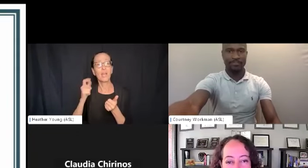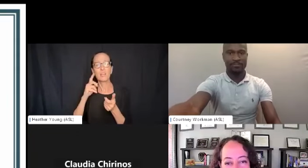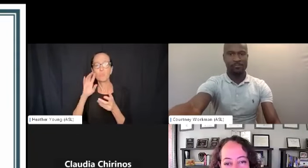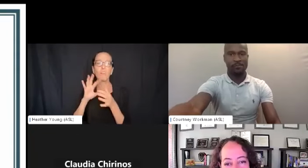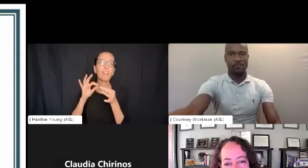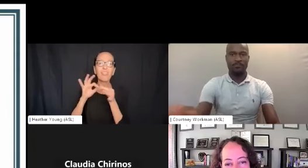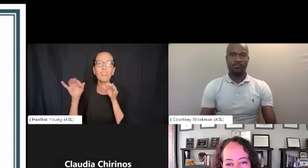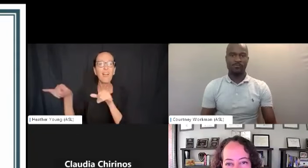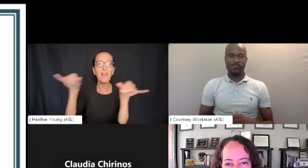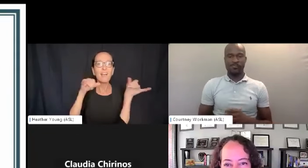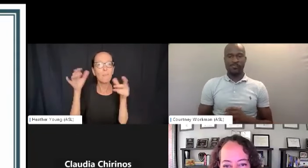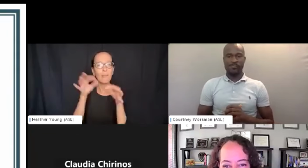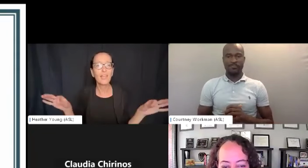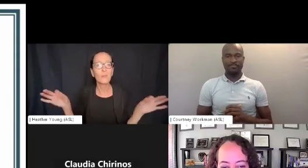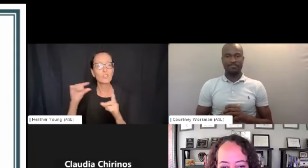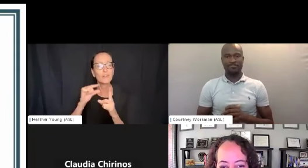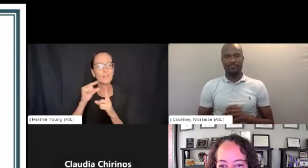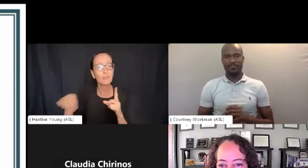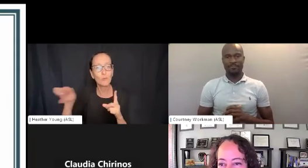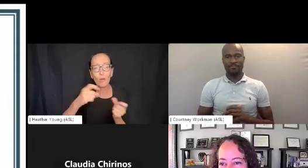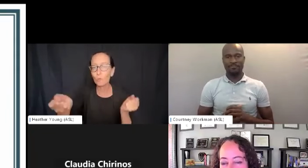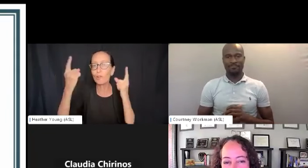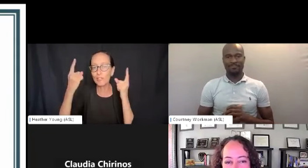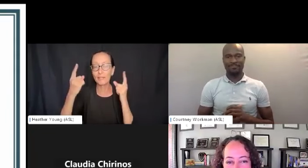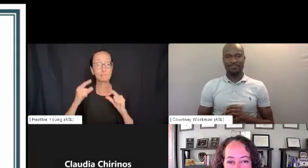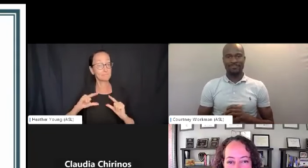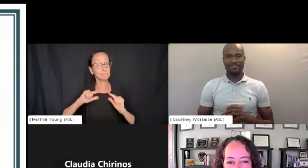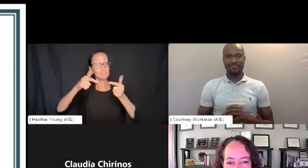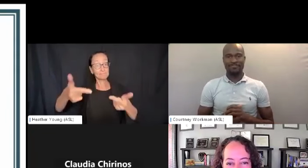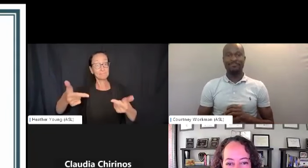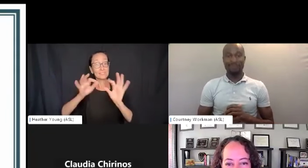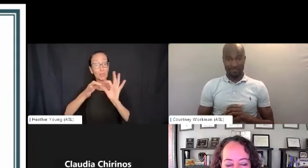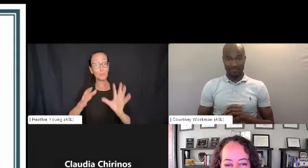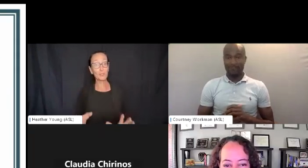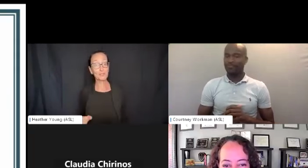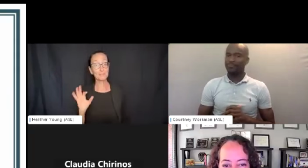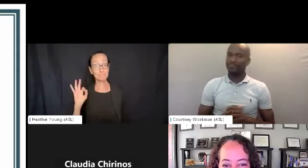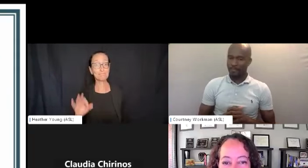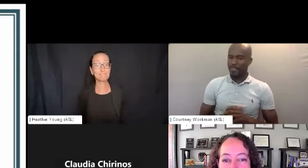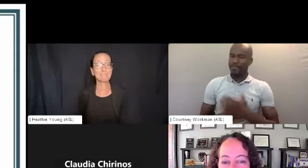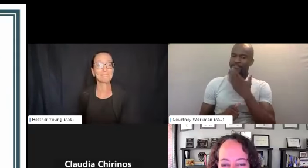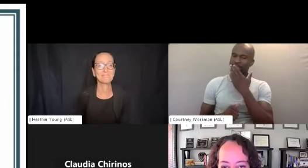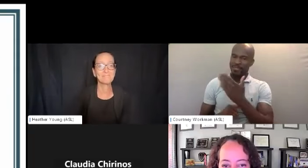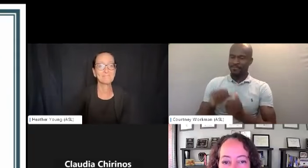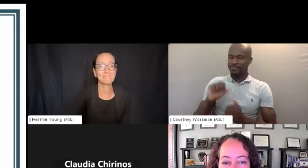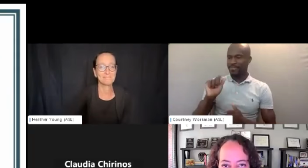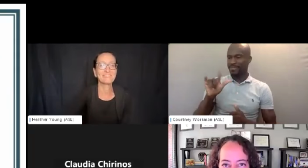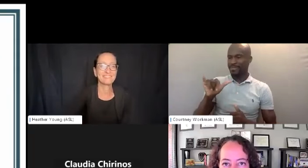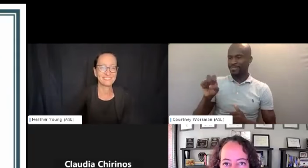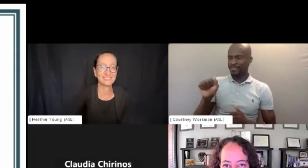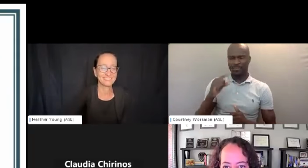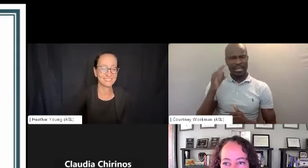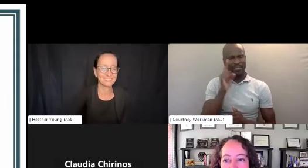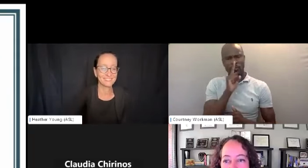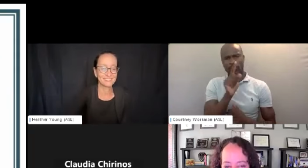and terminology so we all kind of understand what they mean. Thank you, Alyssa. I think it's really helpful to clarify that terminology because it can be